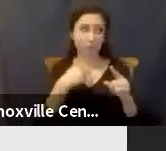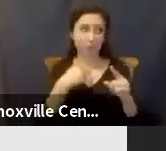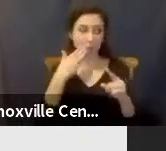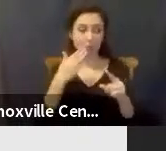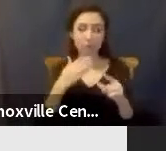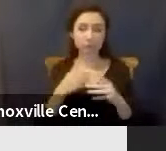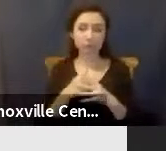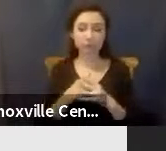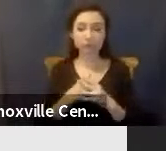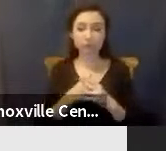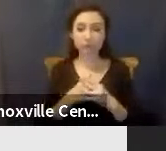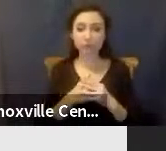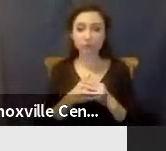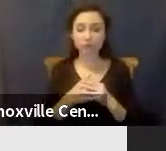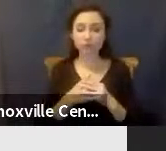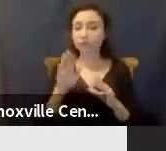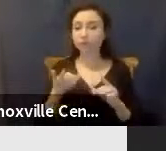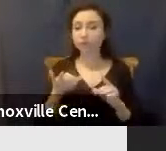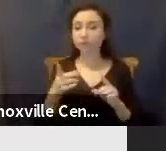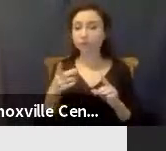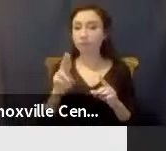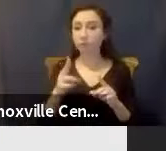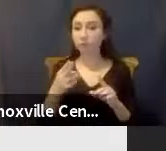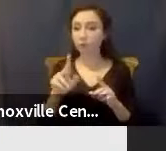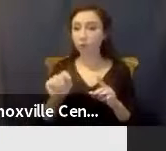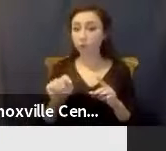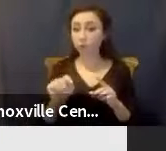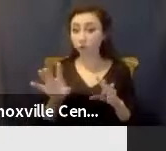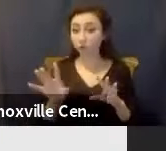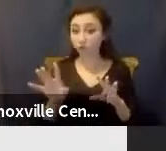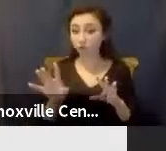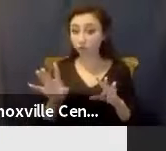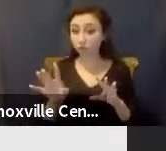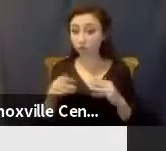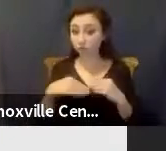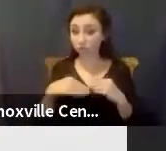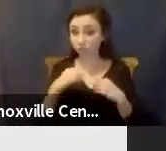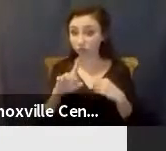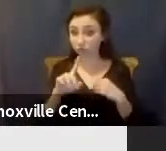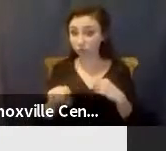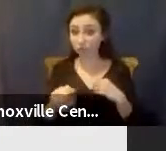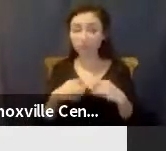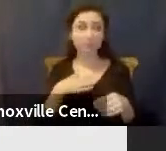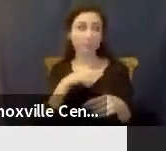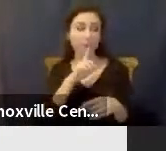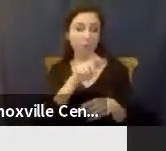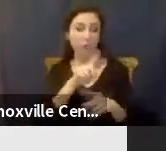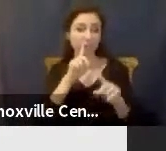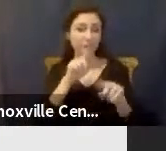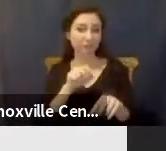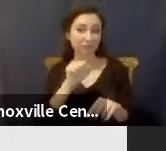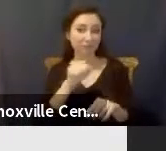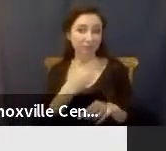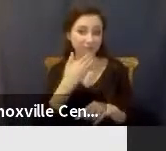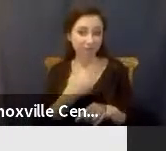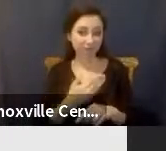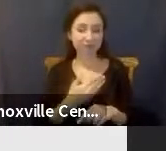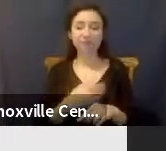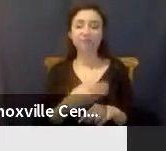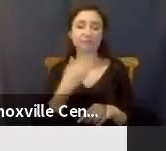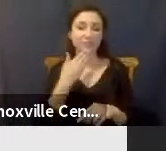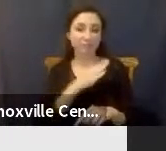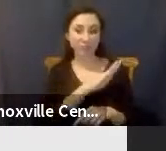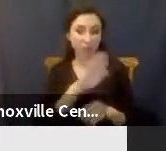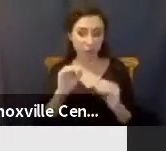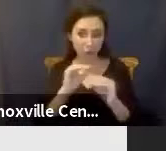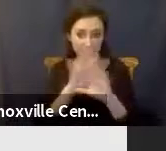know. Dr. Hurd, are you I- your questions? I had my questions answered. Thank you. Okay. Thank you for the